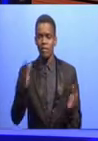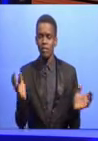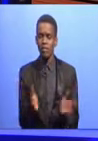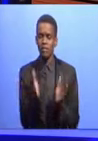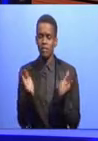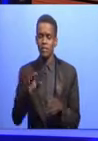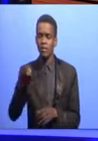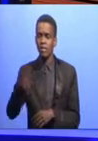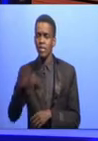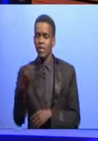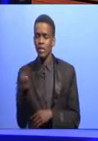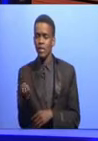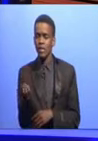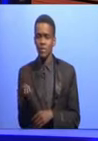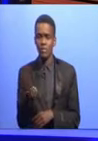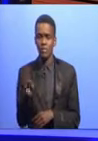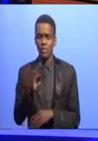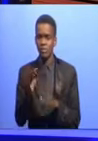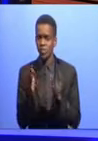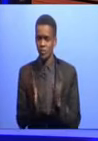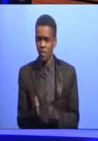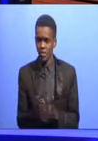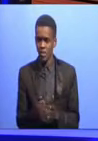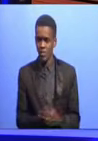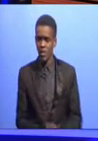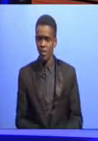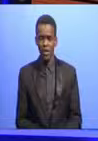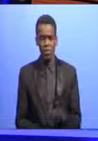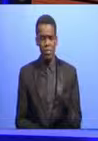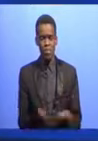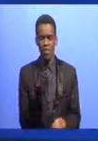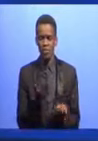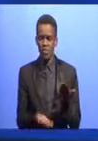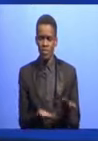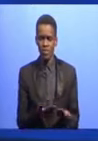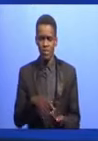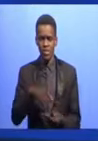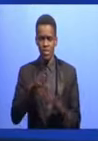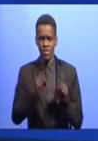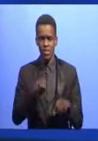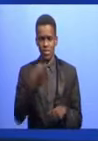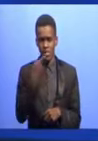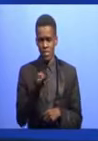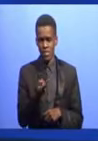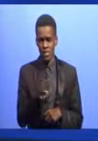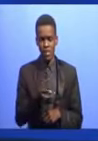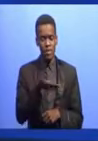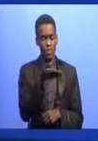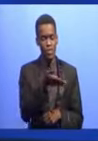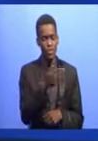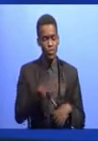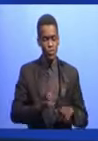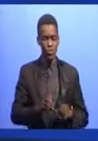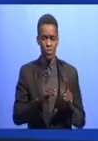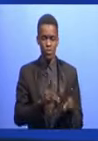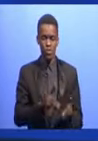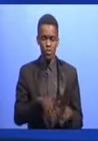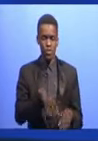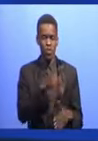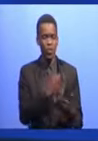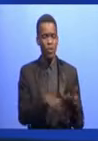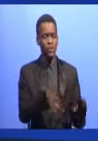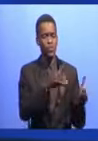ga itse opportunity key yeno re dira jang gongwe bone bo in ne bone ba go approach government, we've got these solutions now for the problems that re nana tsomo le